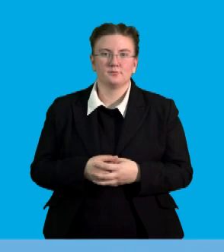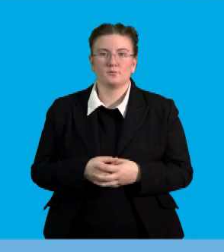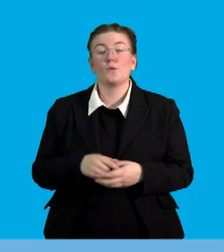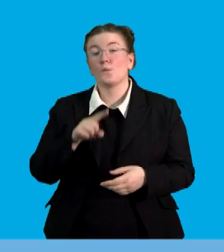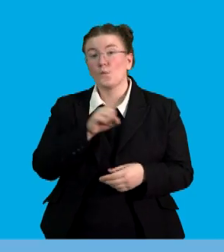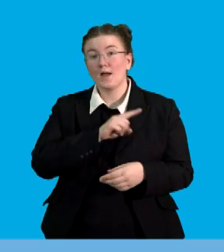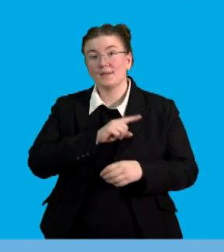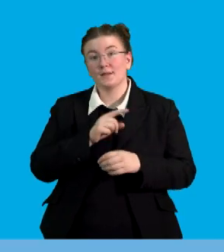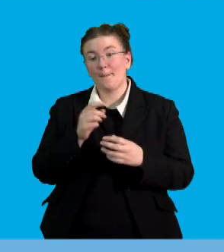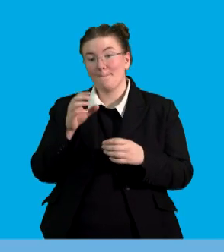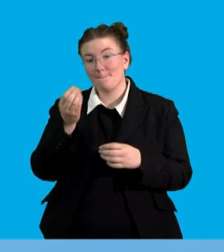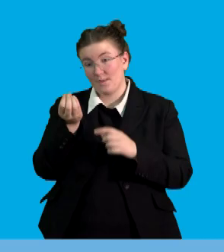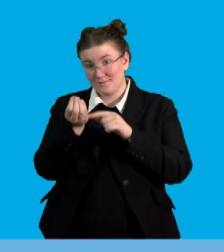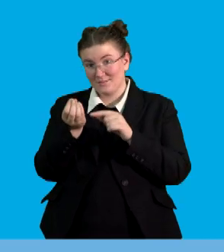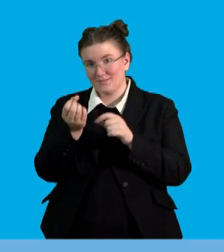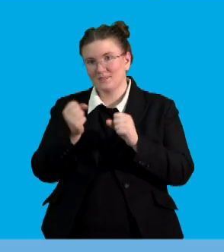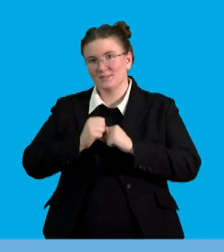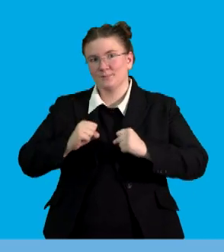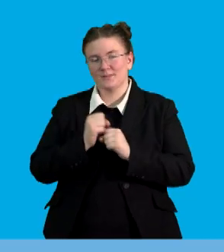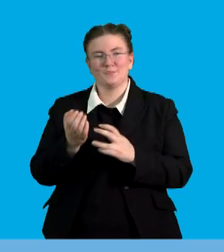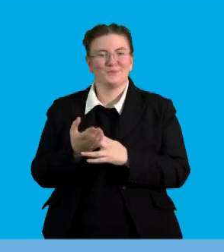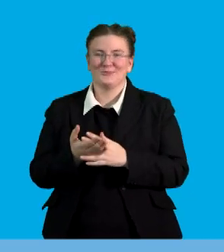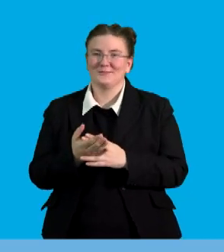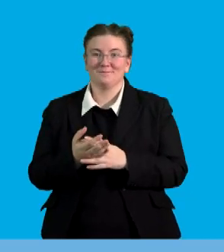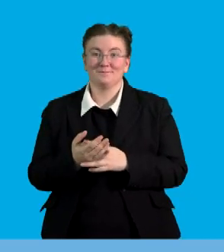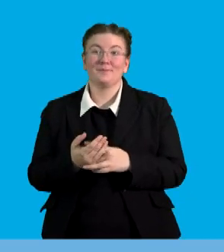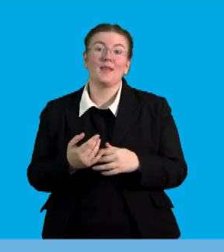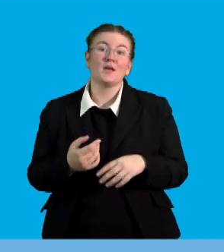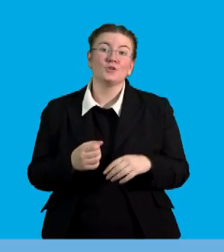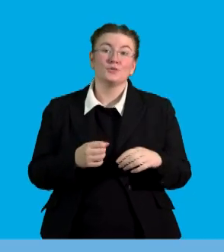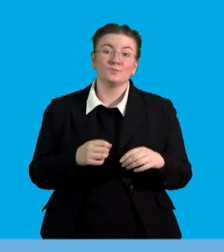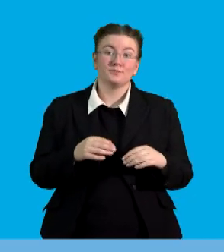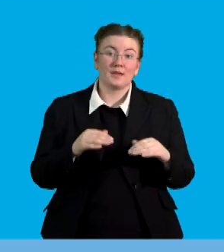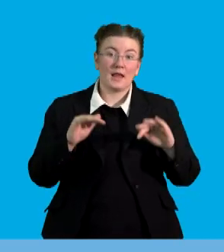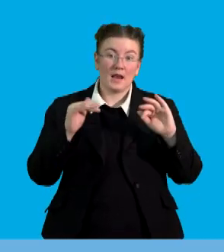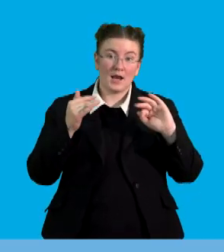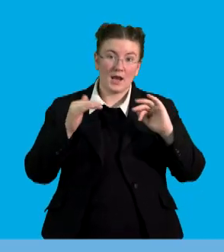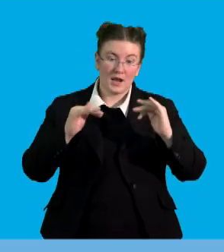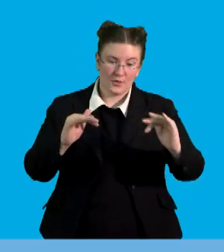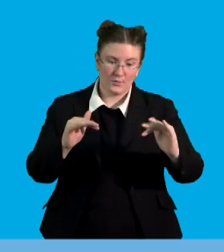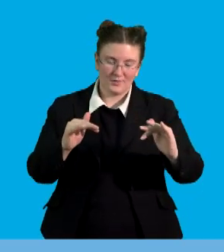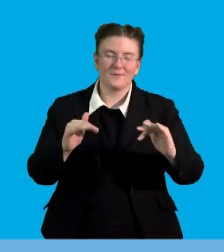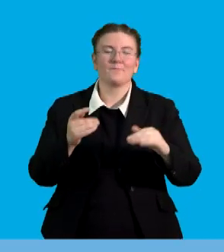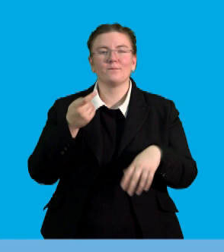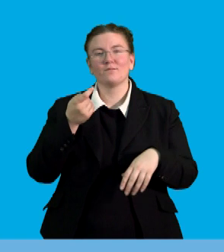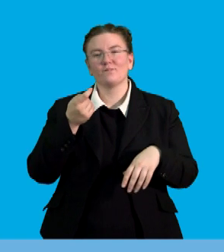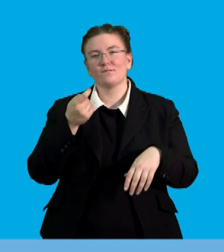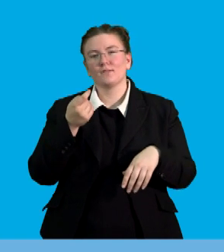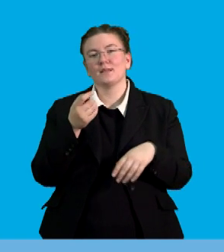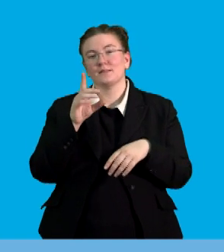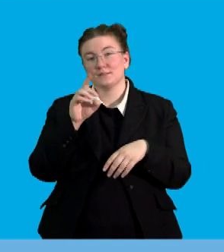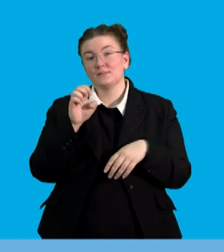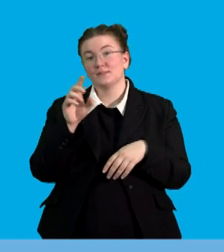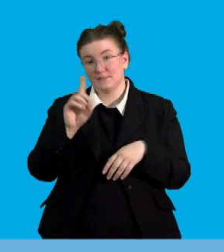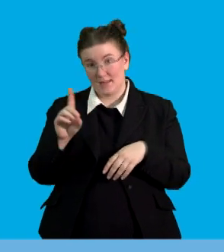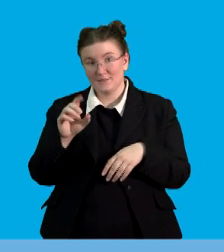is mainly because of the spaces between the particles. Now, liquids are slightly less dense than their solid states, but water